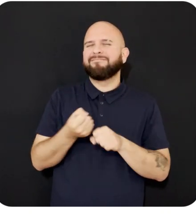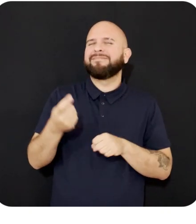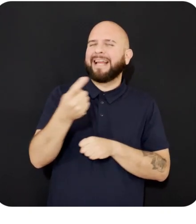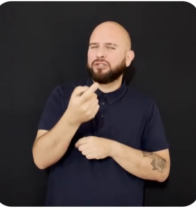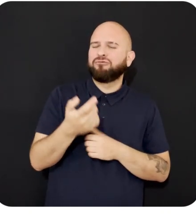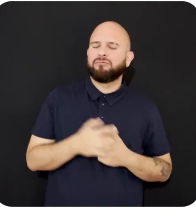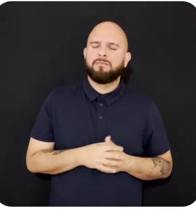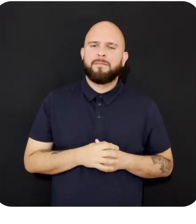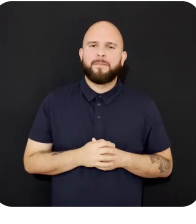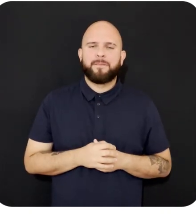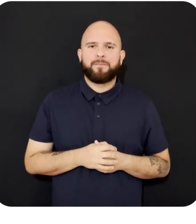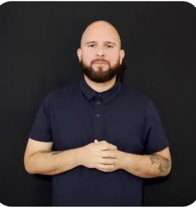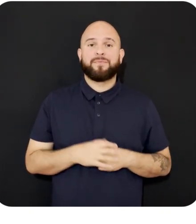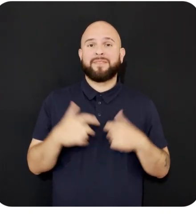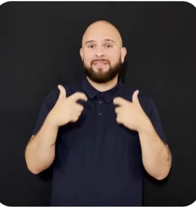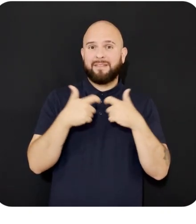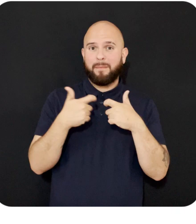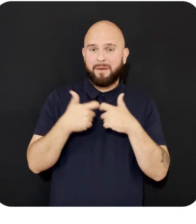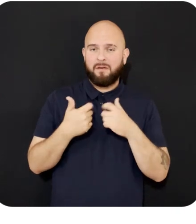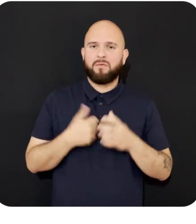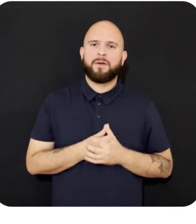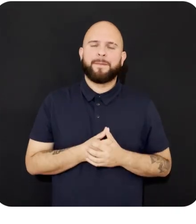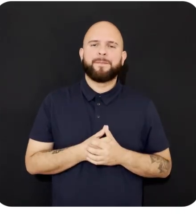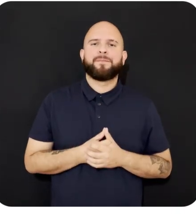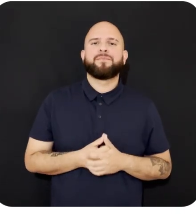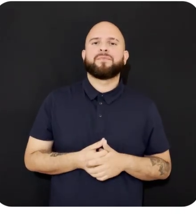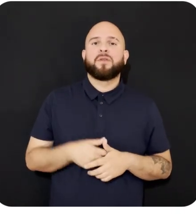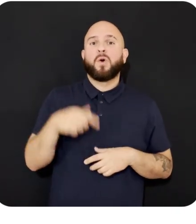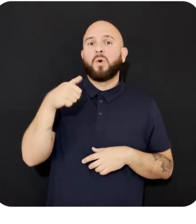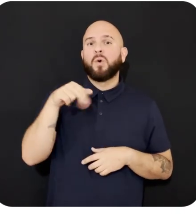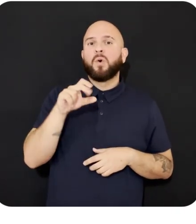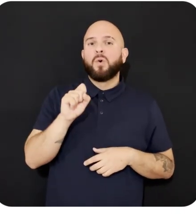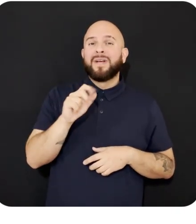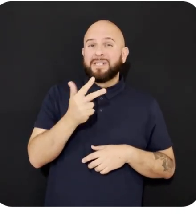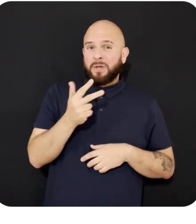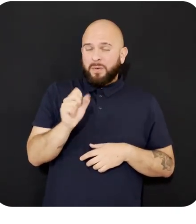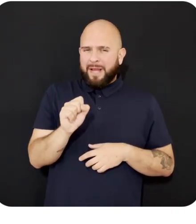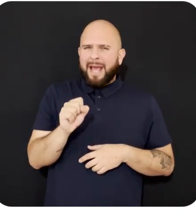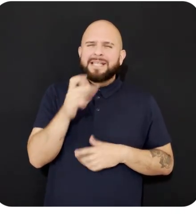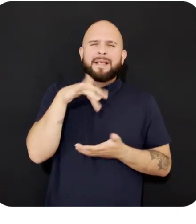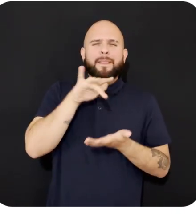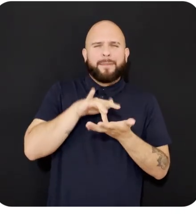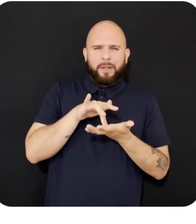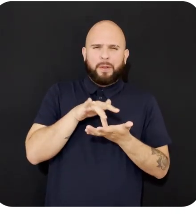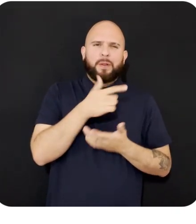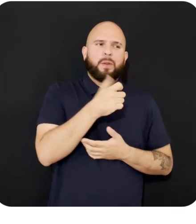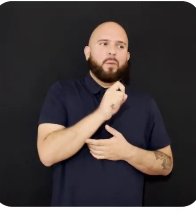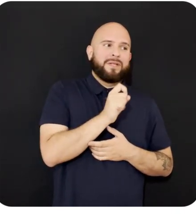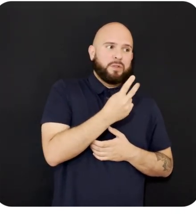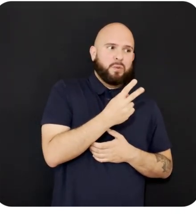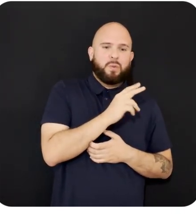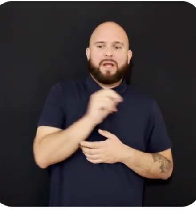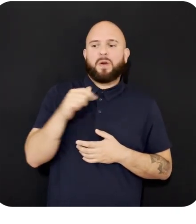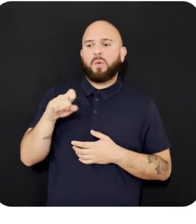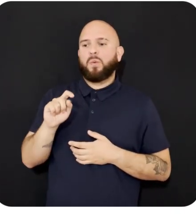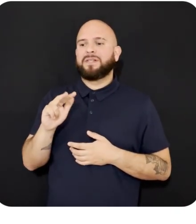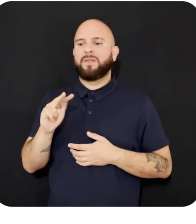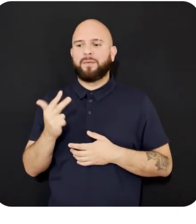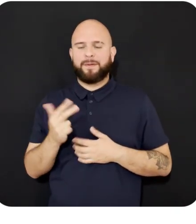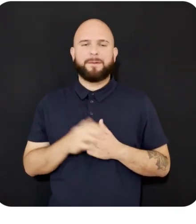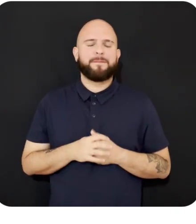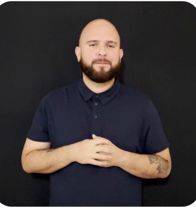year. As for the battery, the Quest 3S falls right in the middle between the Quest 2 and the Quest 3 for